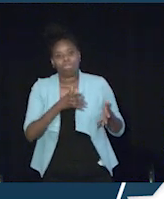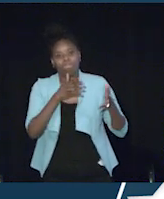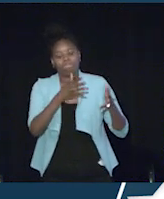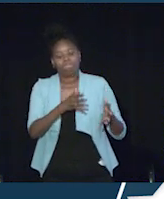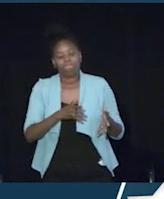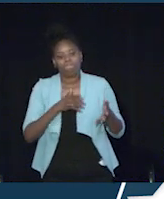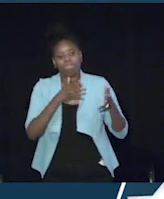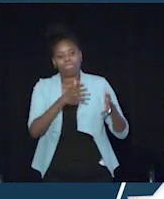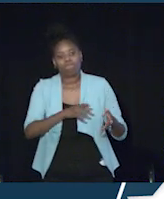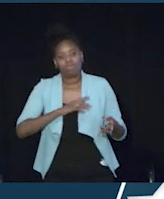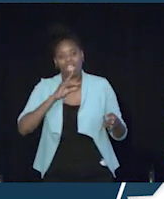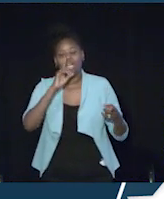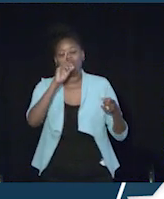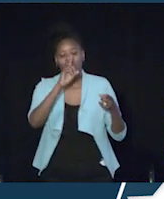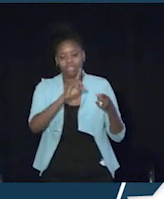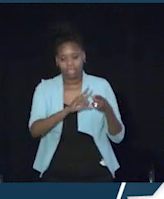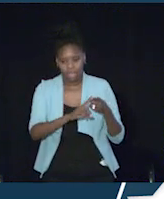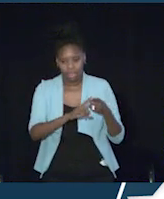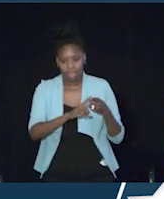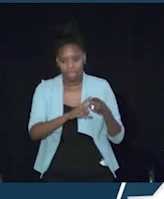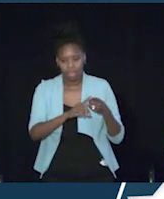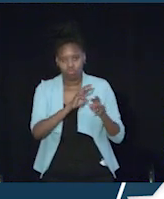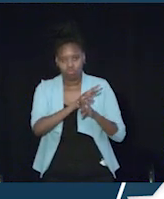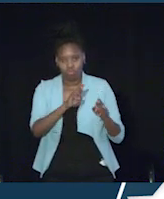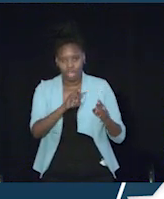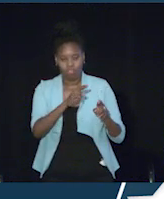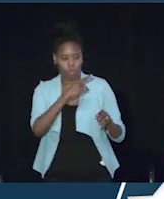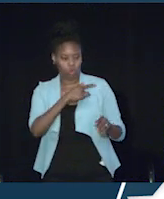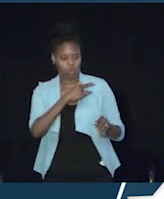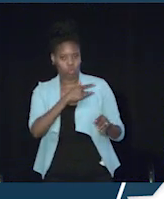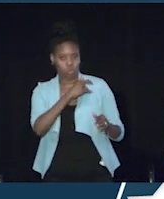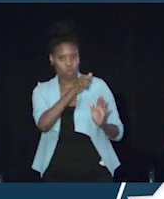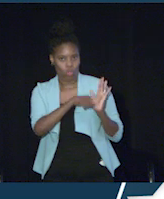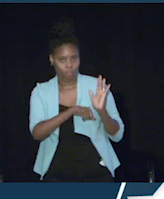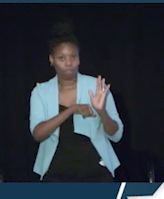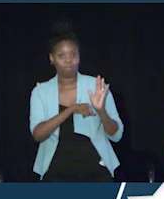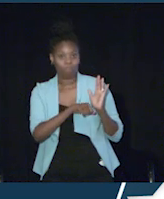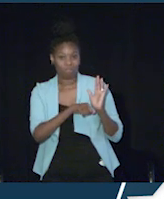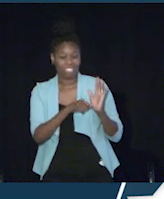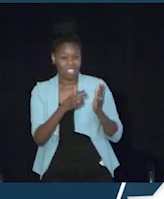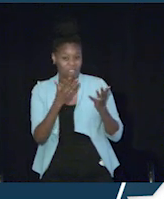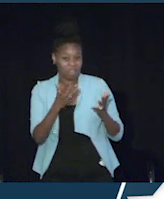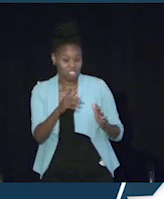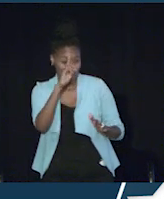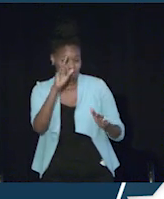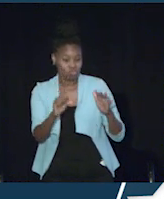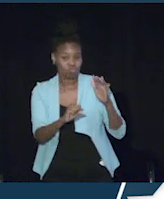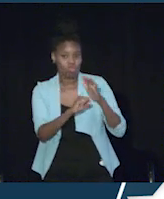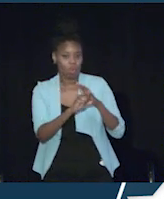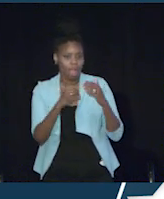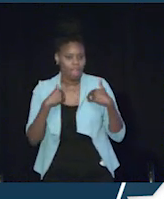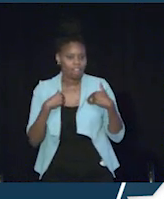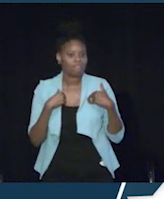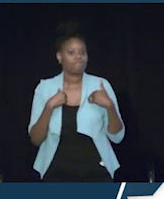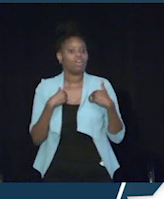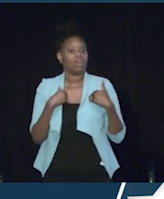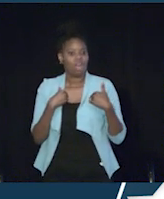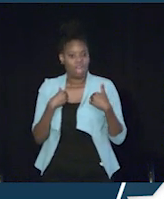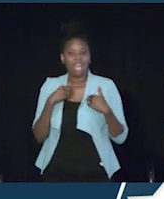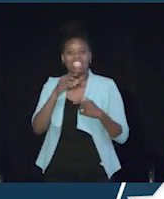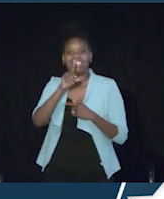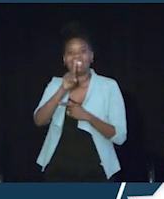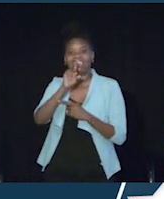until I could have my heart surgery. My stroke left me with mild anomic aphasia, a disorder that affects